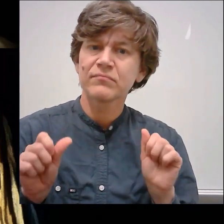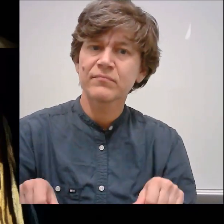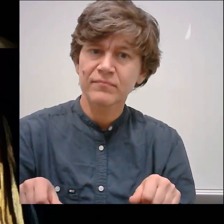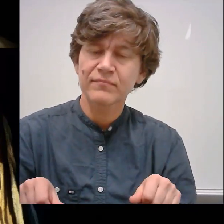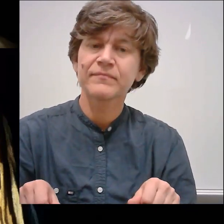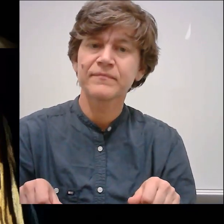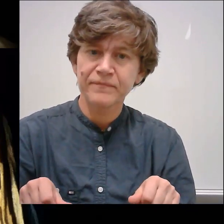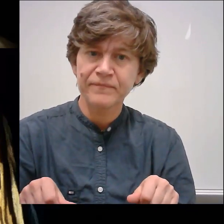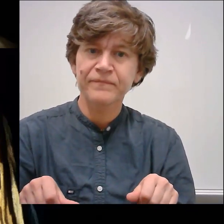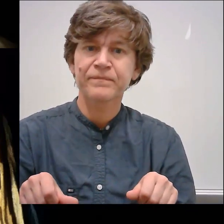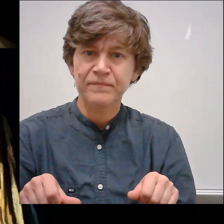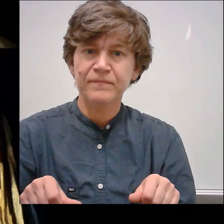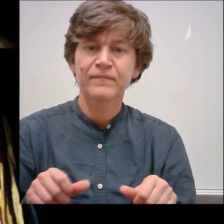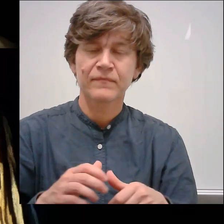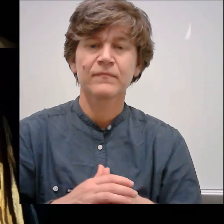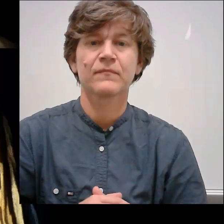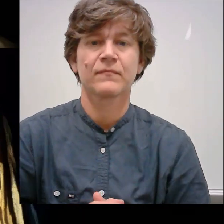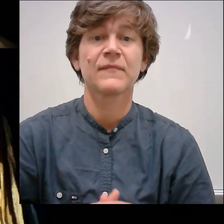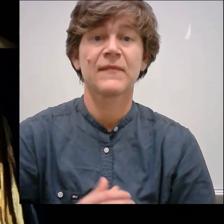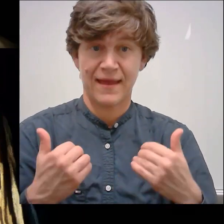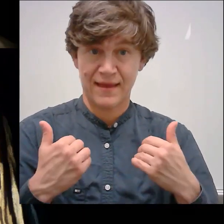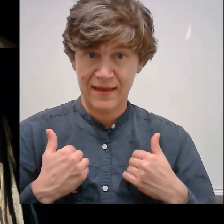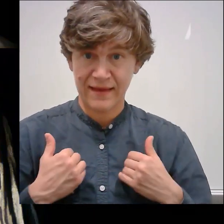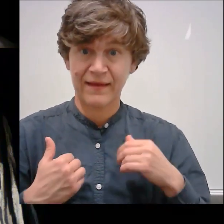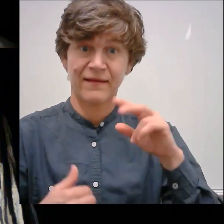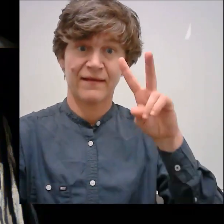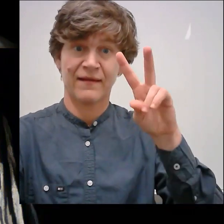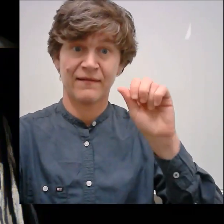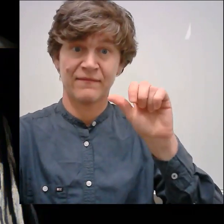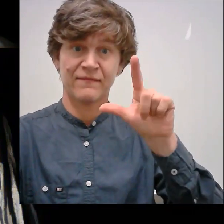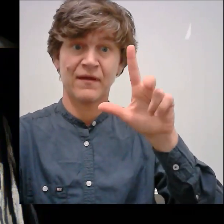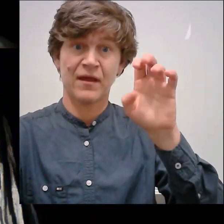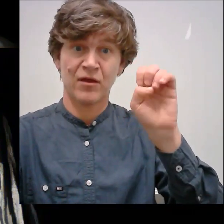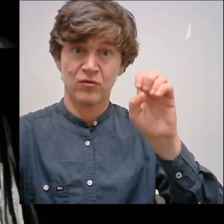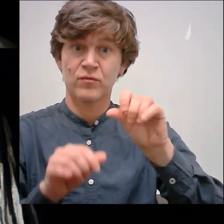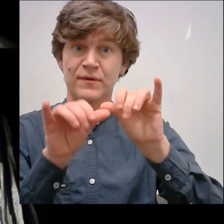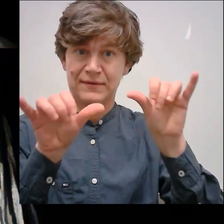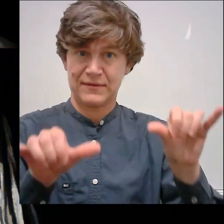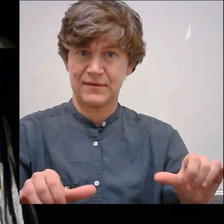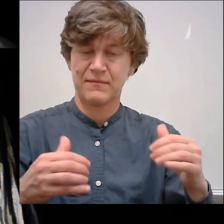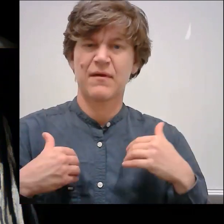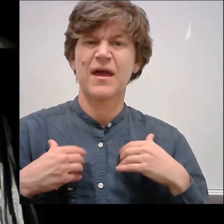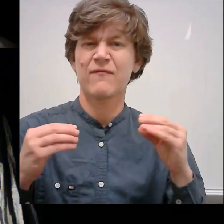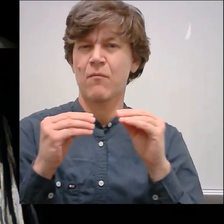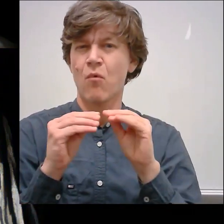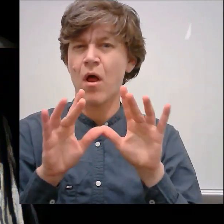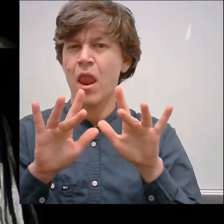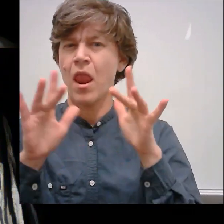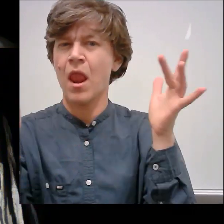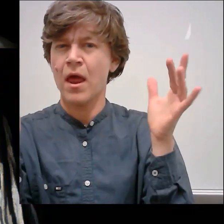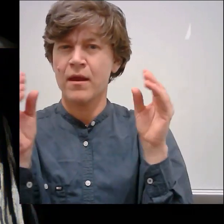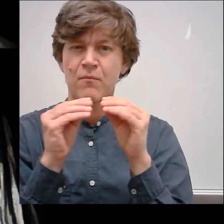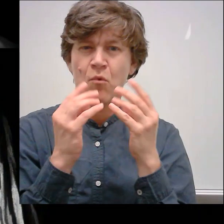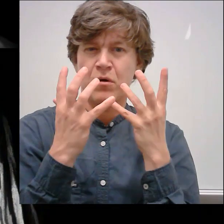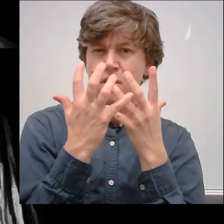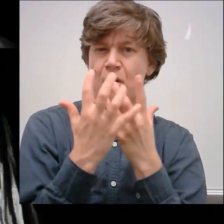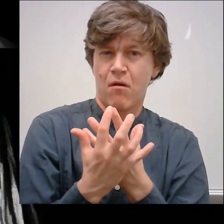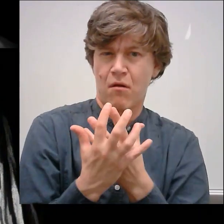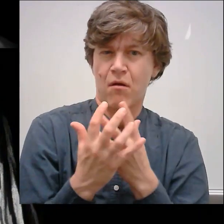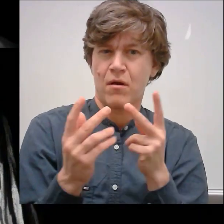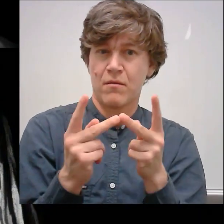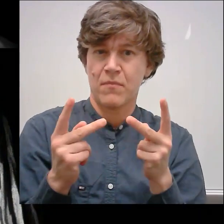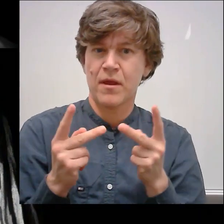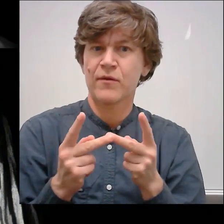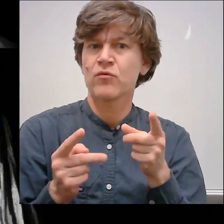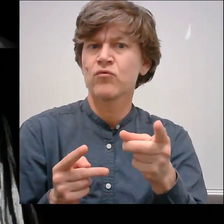one, remembering that value is the relative lightness or darkness of a color. Where is the focal point